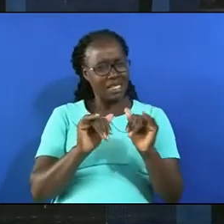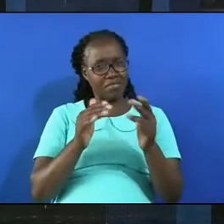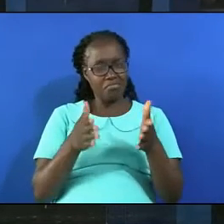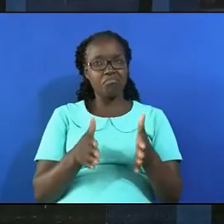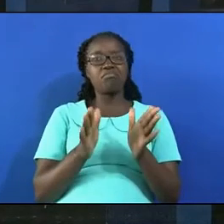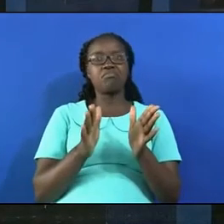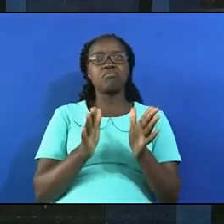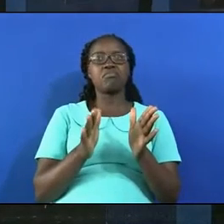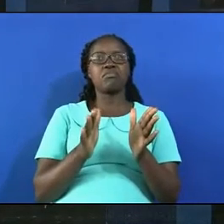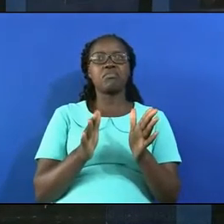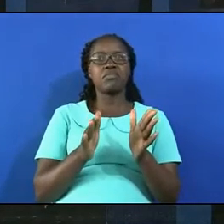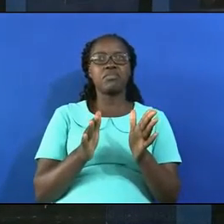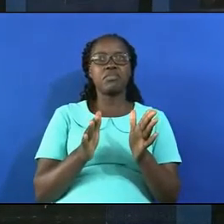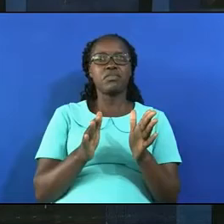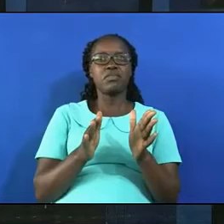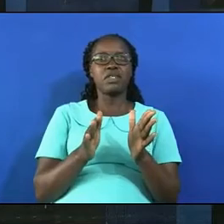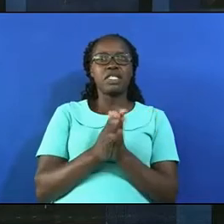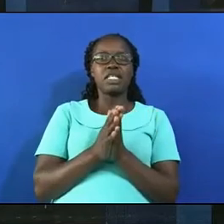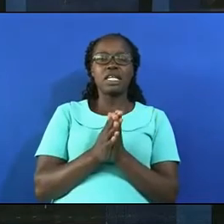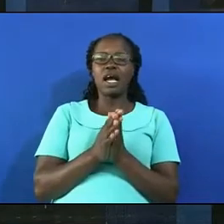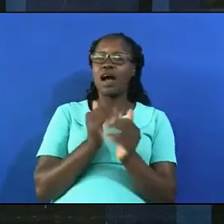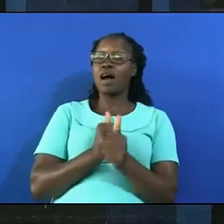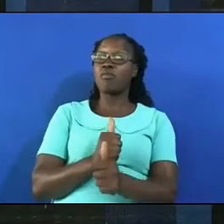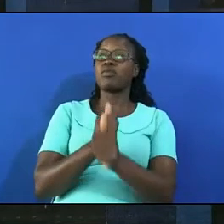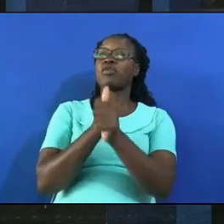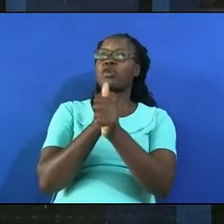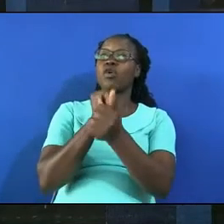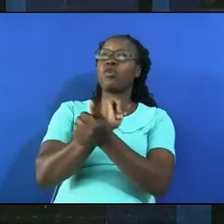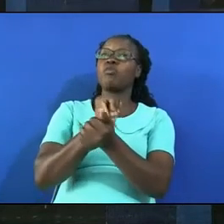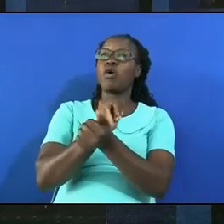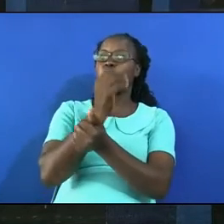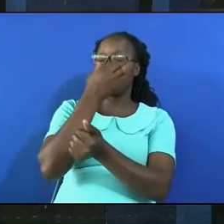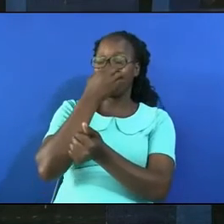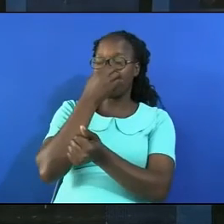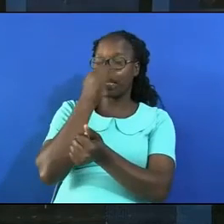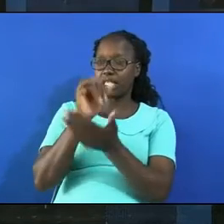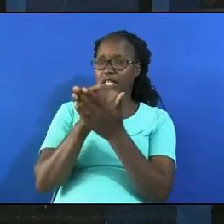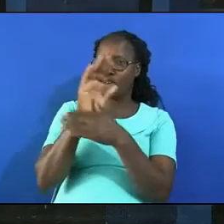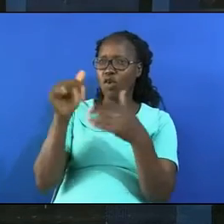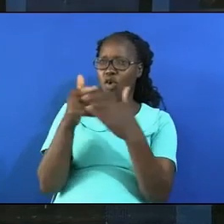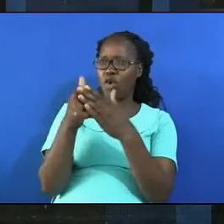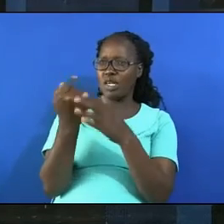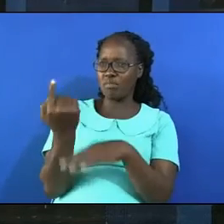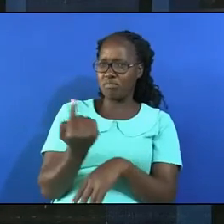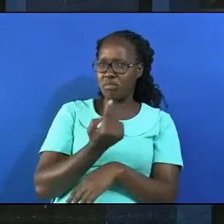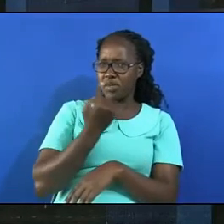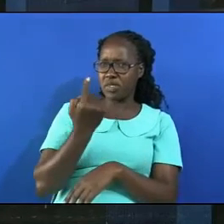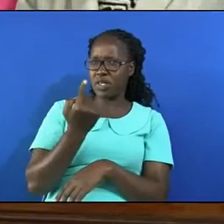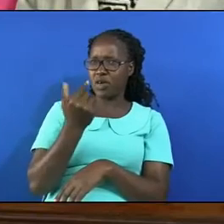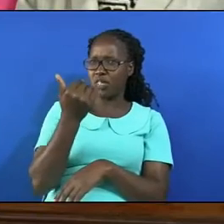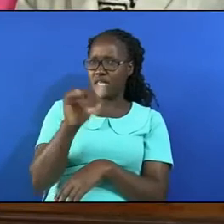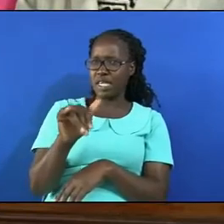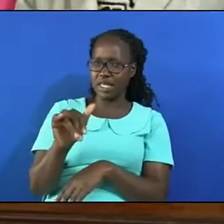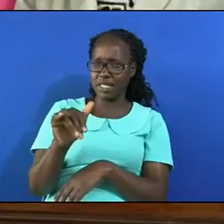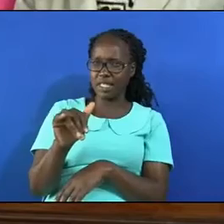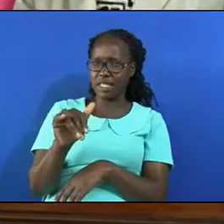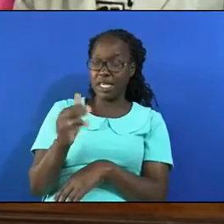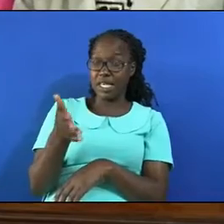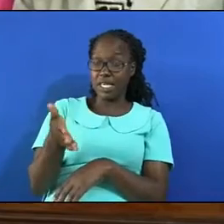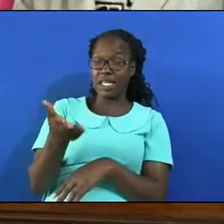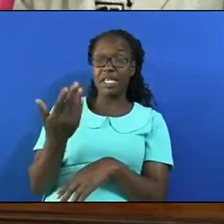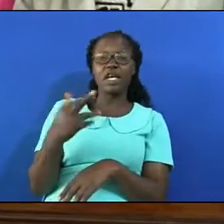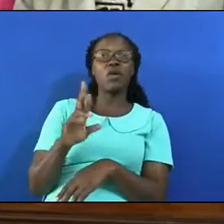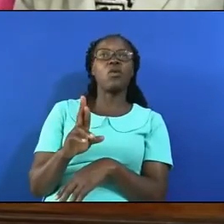way. Apostle Paul wishes that we were all single, yet here